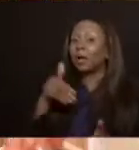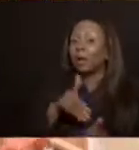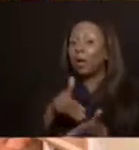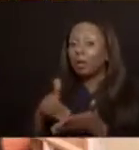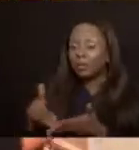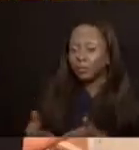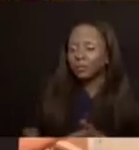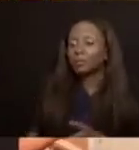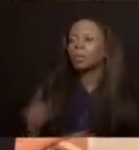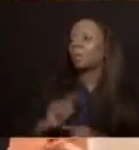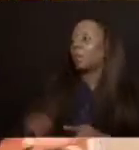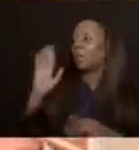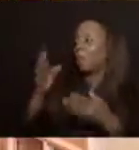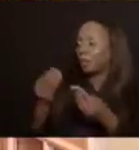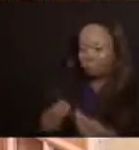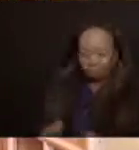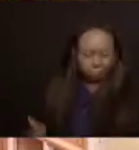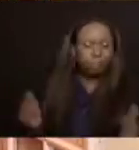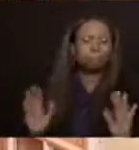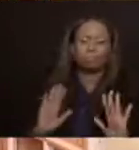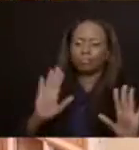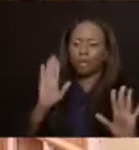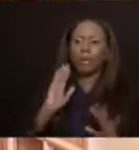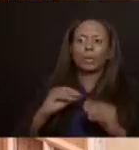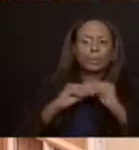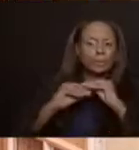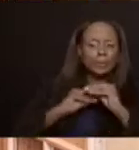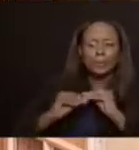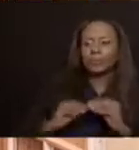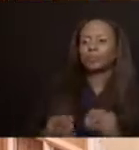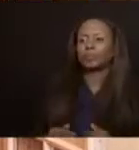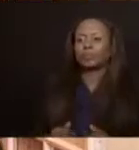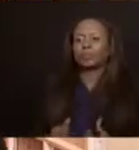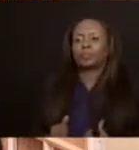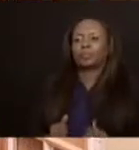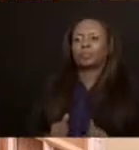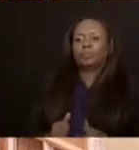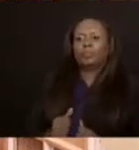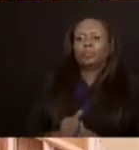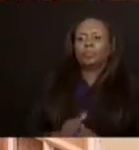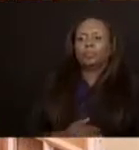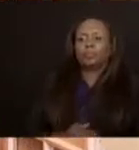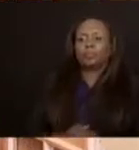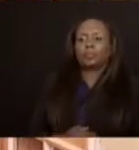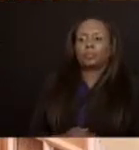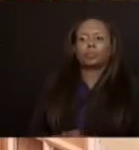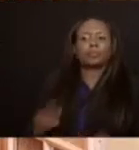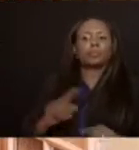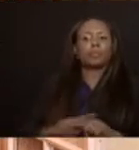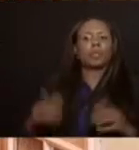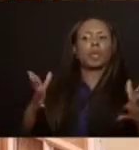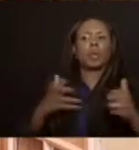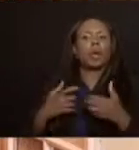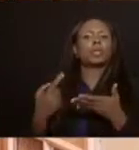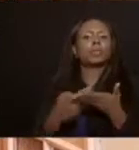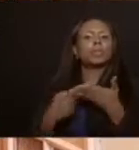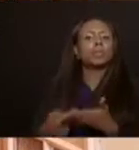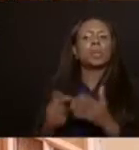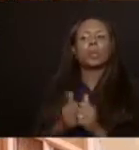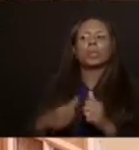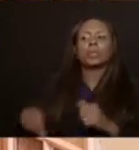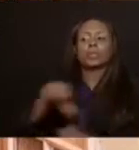things will be worked out and will be revealed. But the ones that we have to do is to continue to talk with each other, because it is in